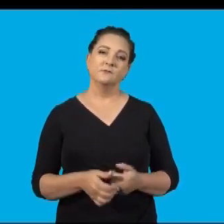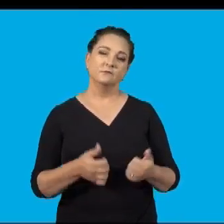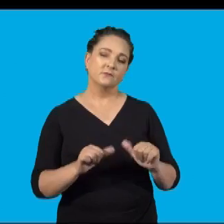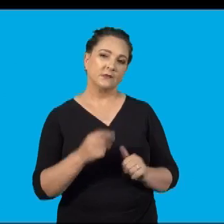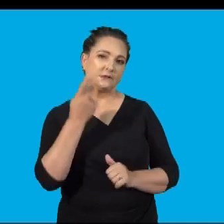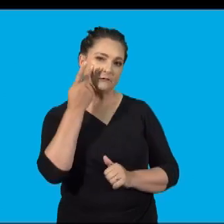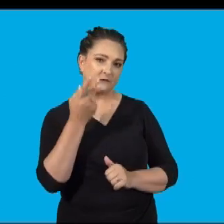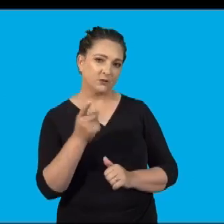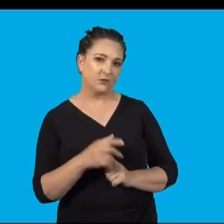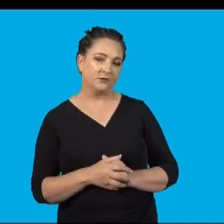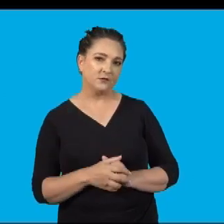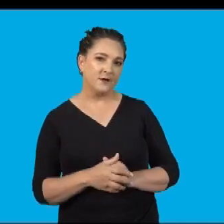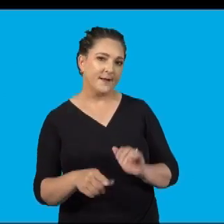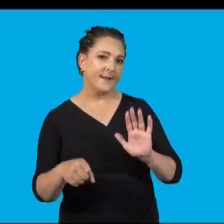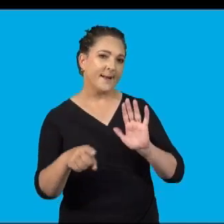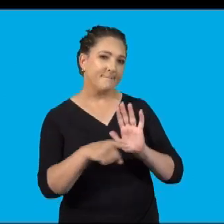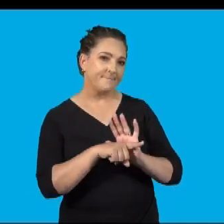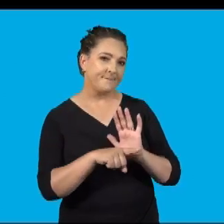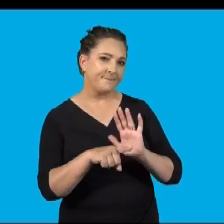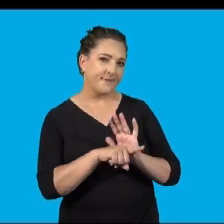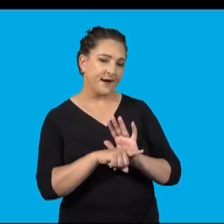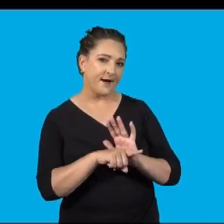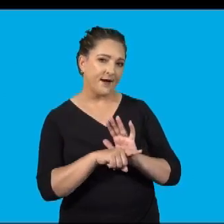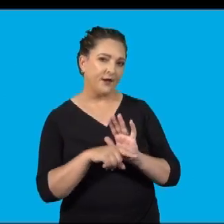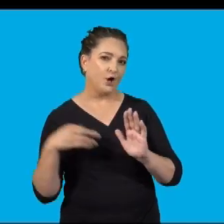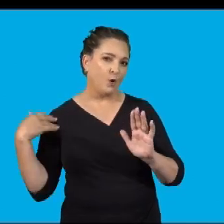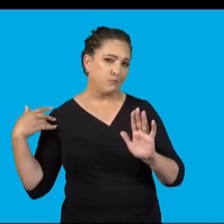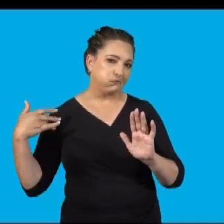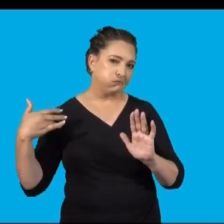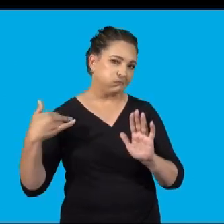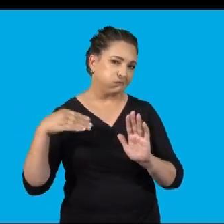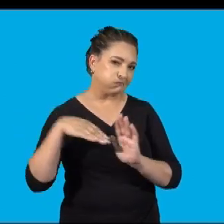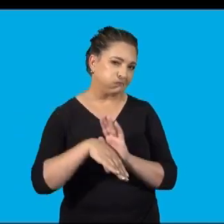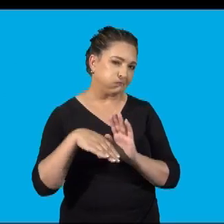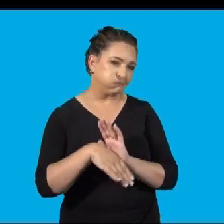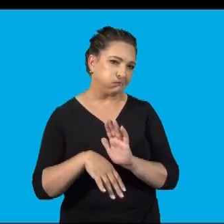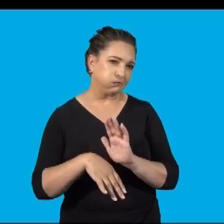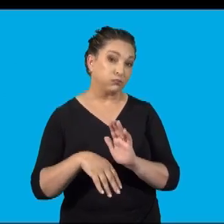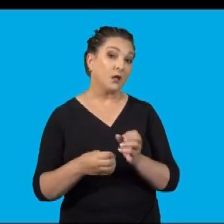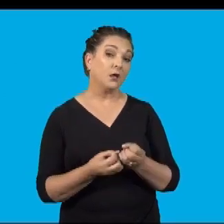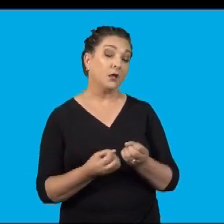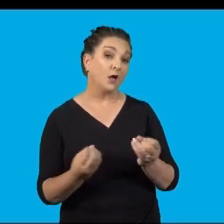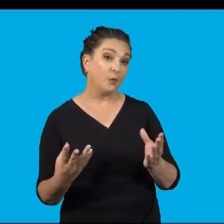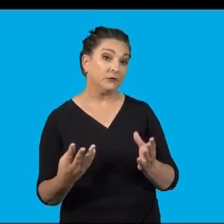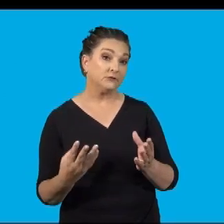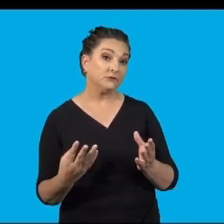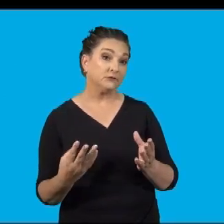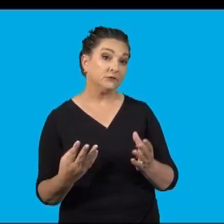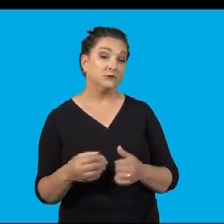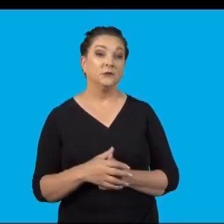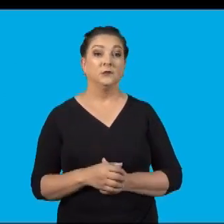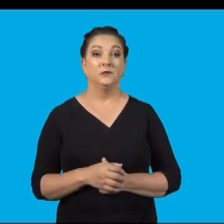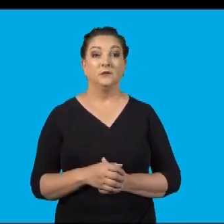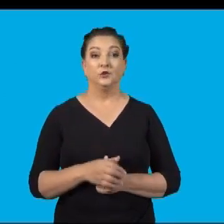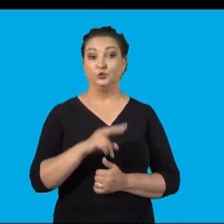Okay? And then I would come and say minus accumulated depreciation. And my accumulated depreciation